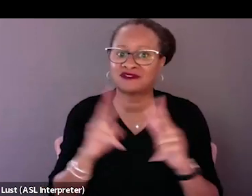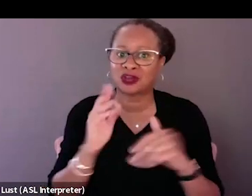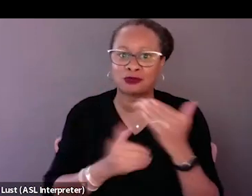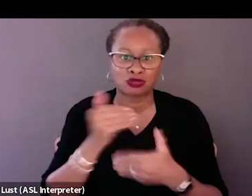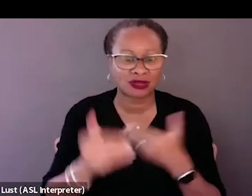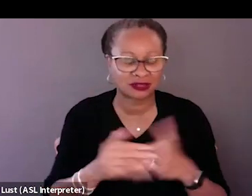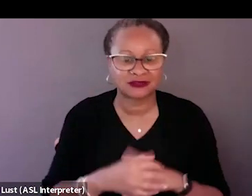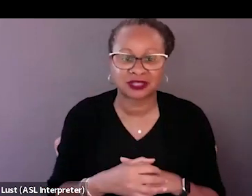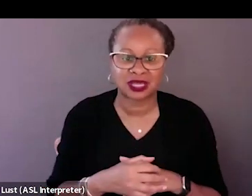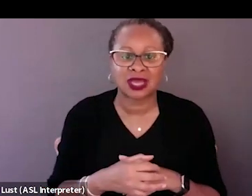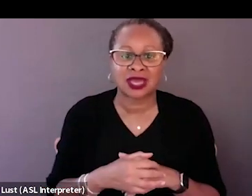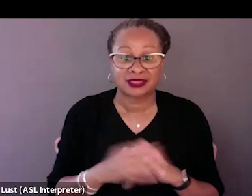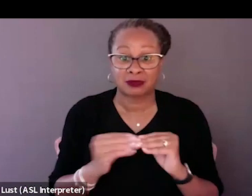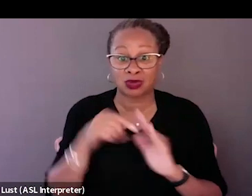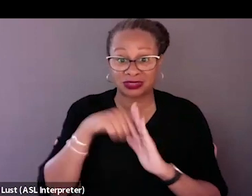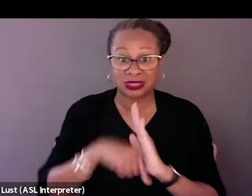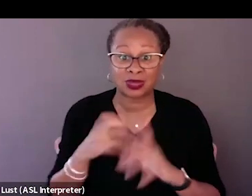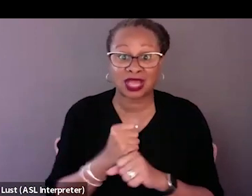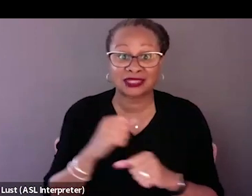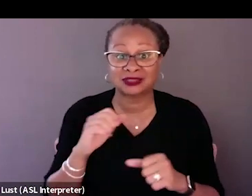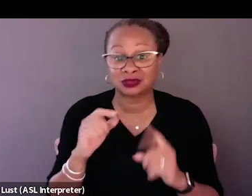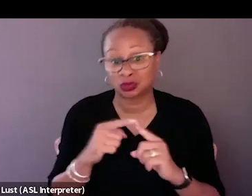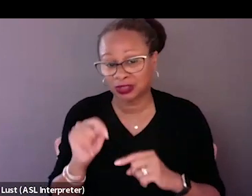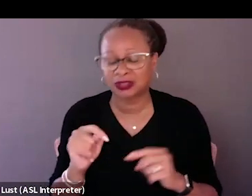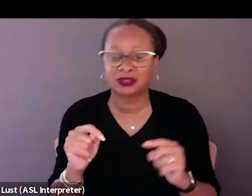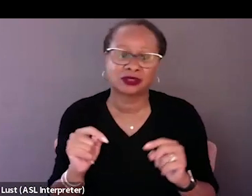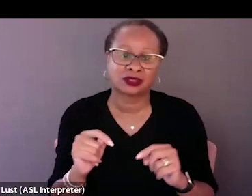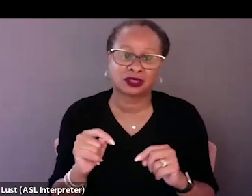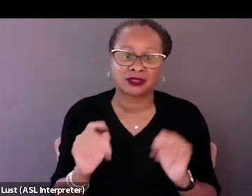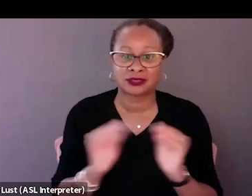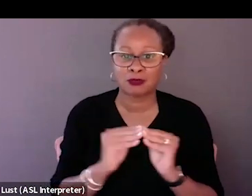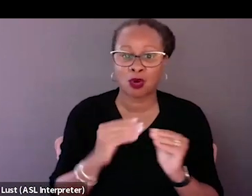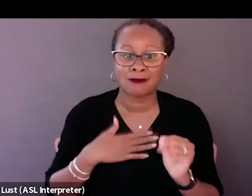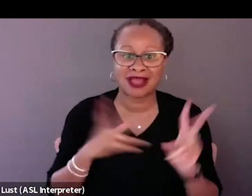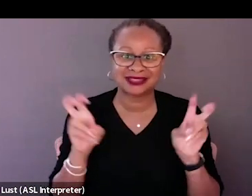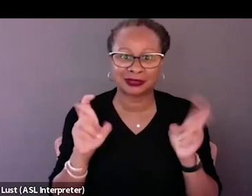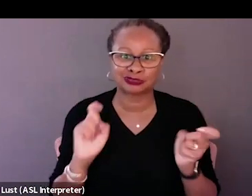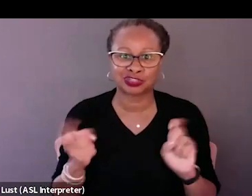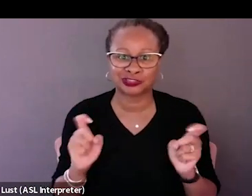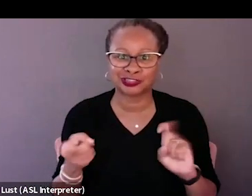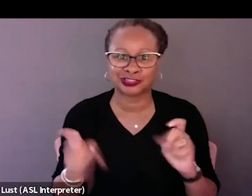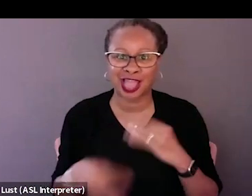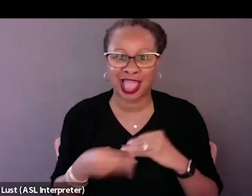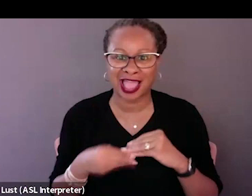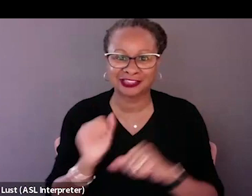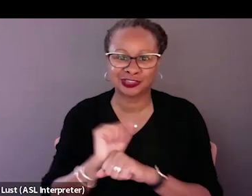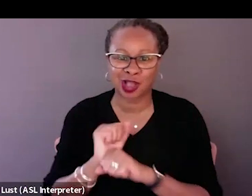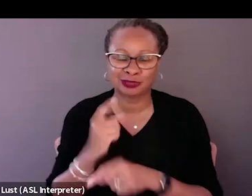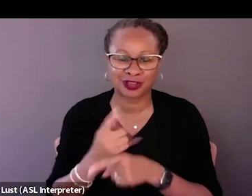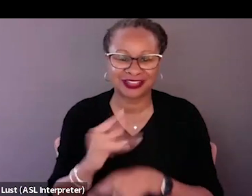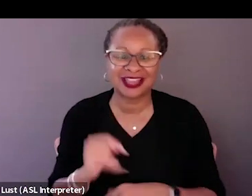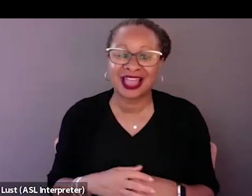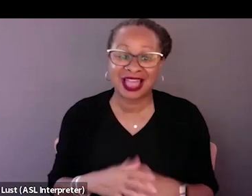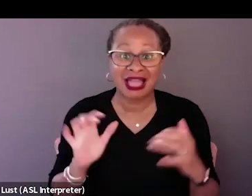of like, the deeper we got into it together, the more my titles were changing along the way, you know. And it was like,